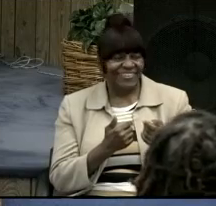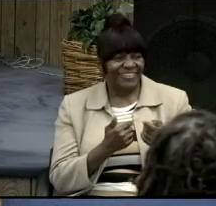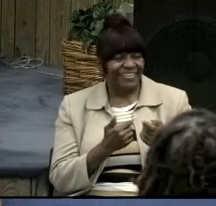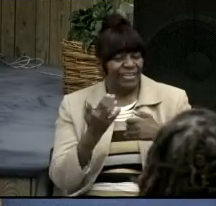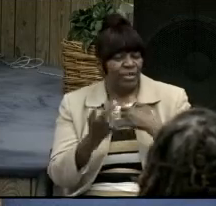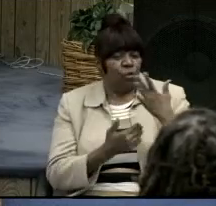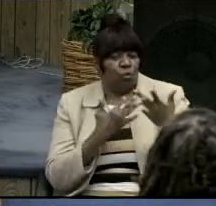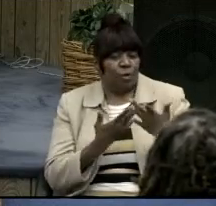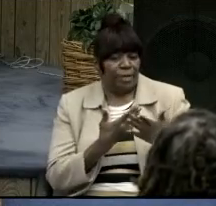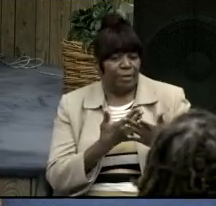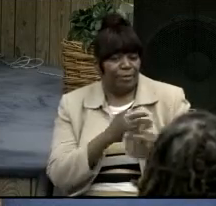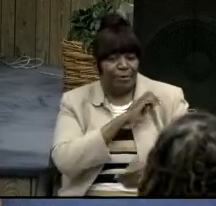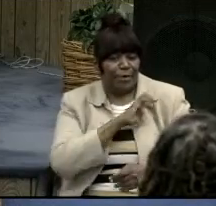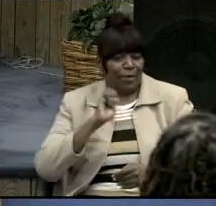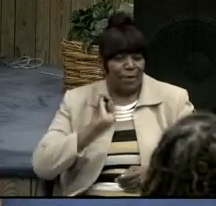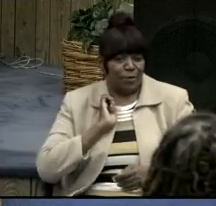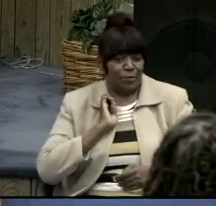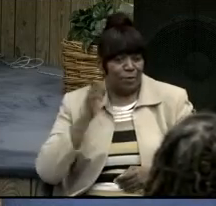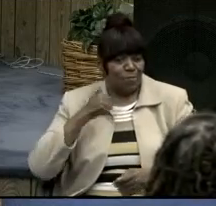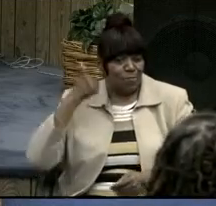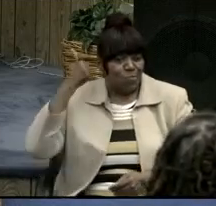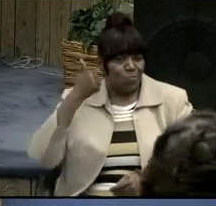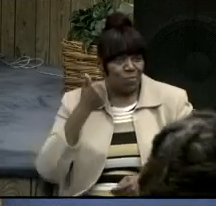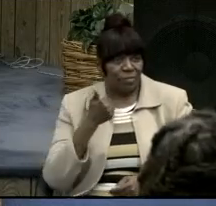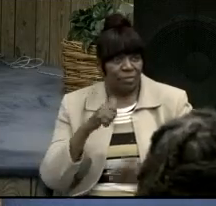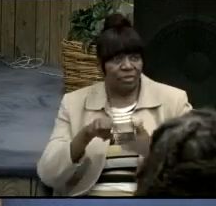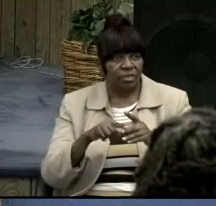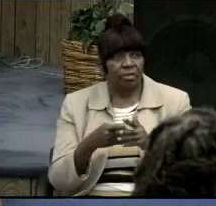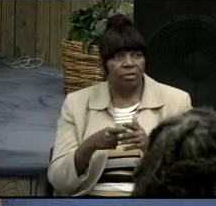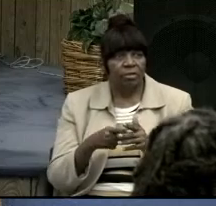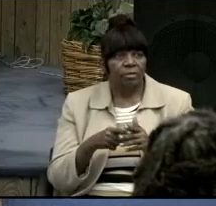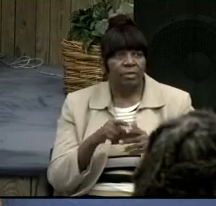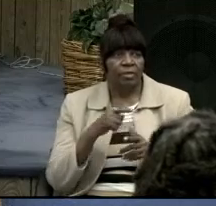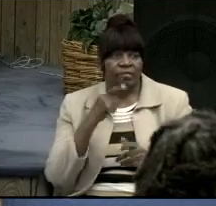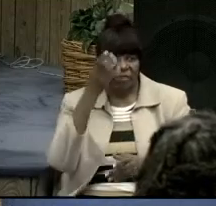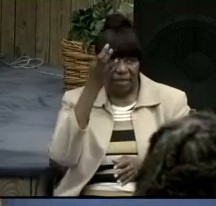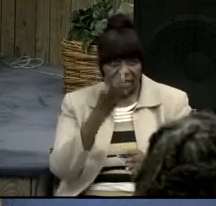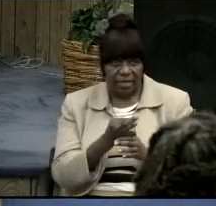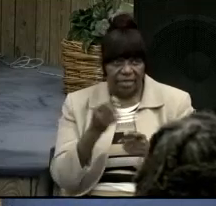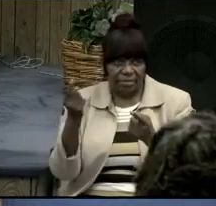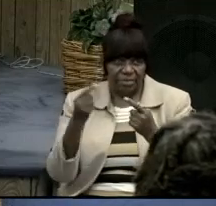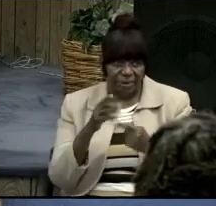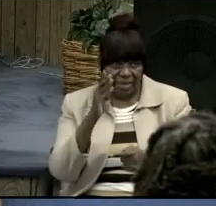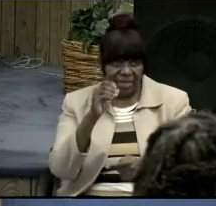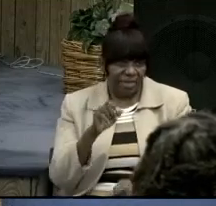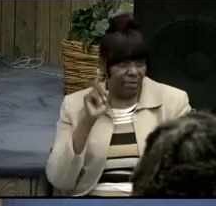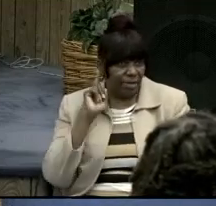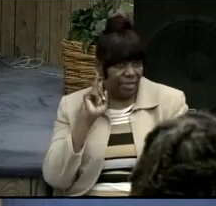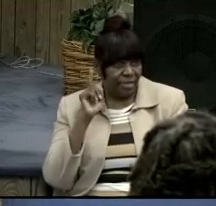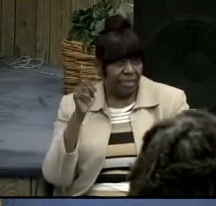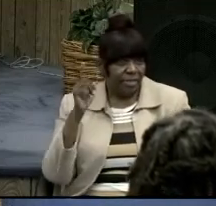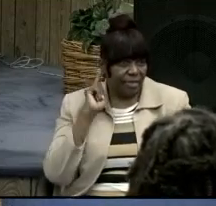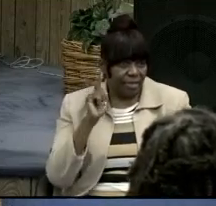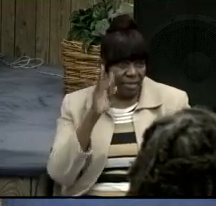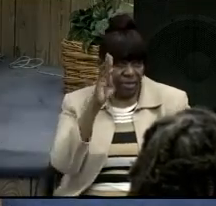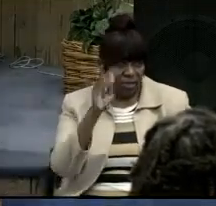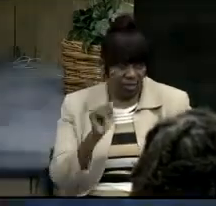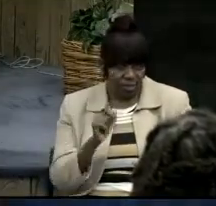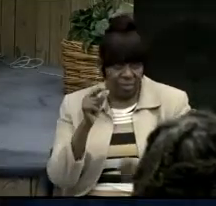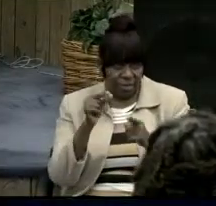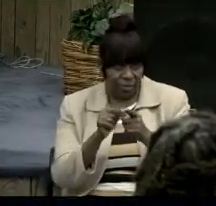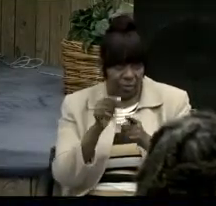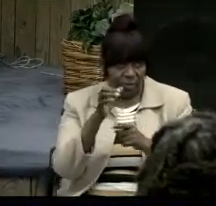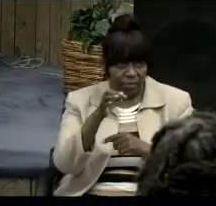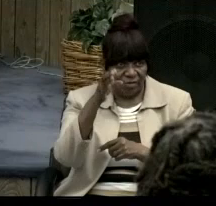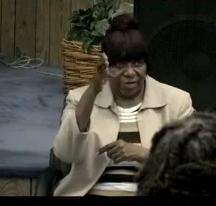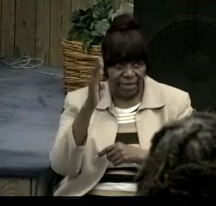I have to wait on the head elder there. All right, let's begin. So then faith cometh by hearing, and